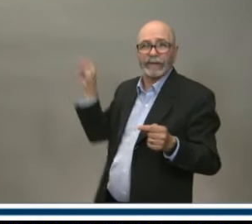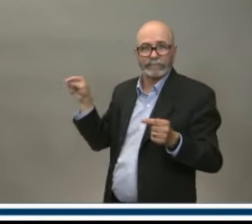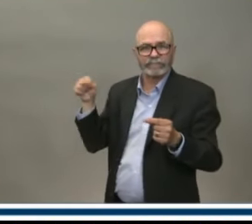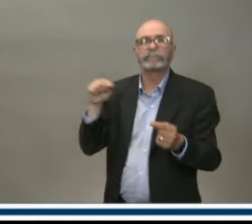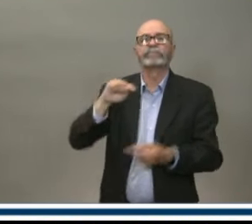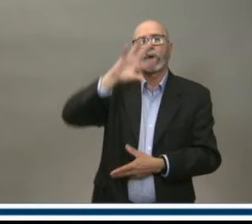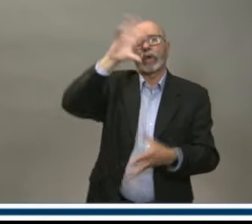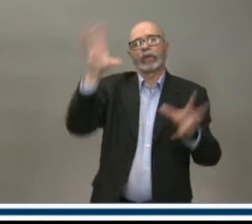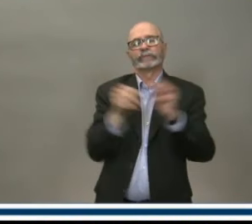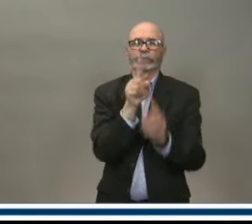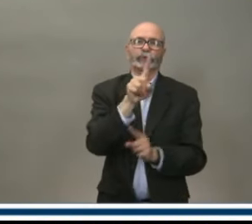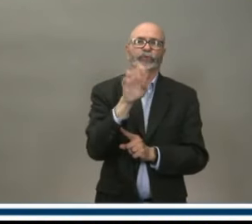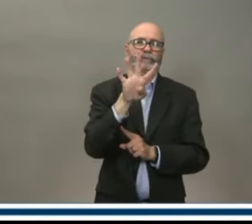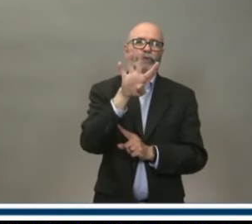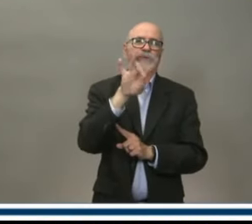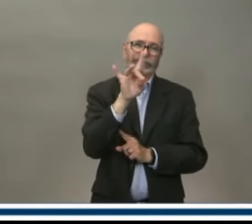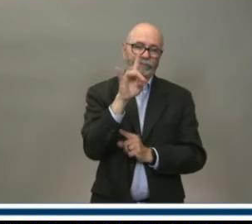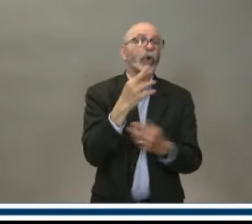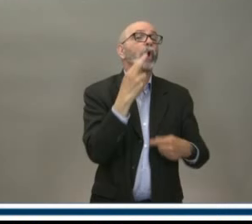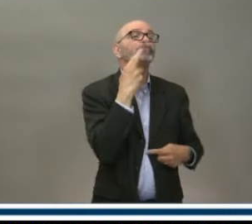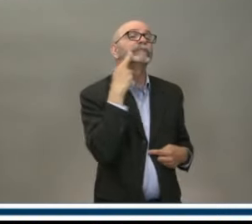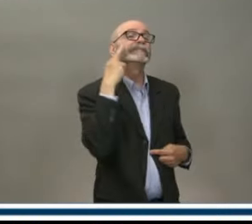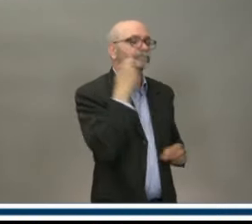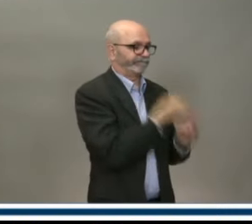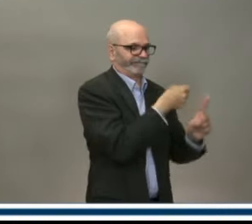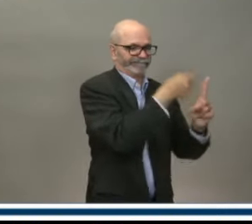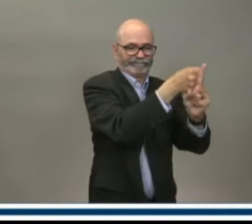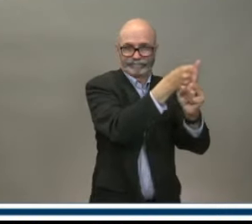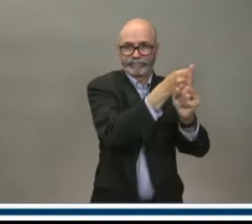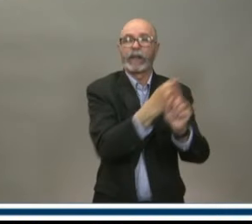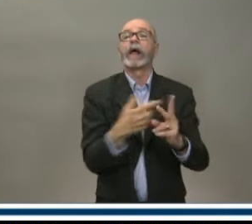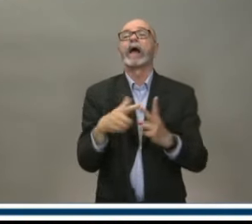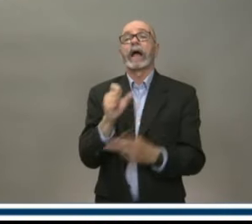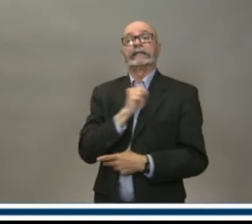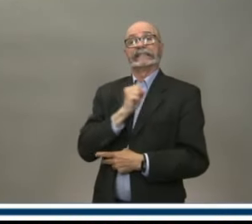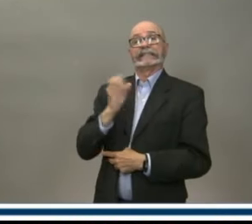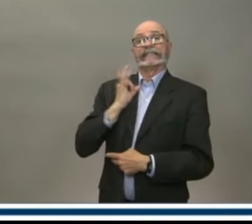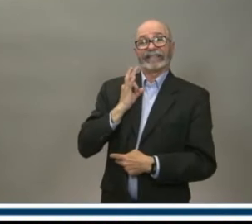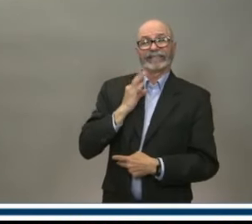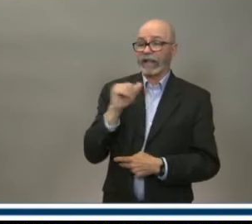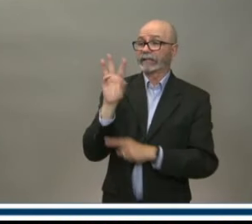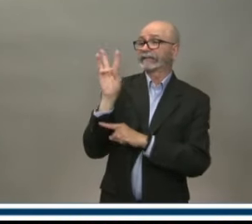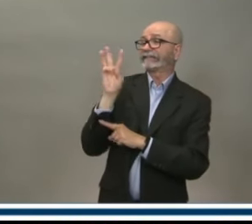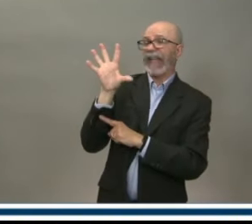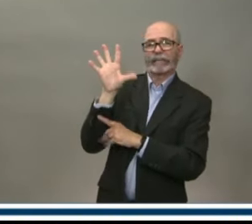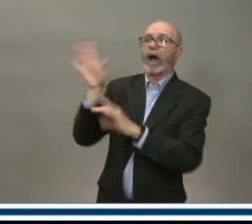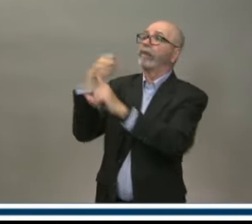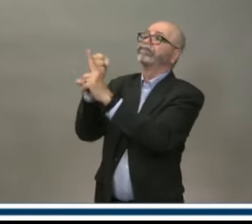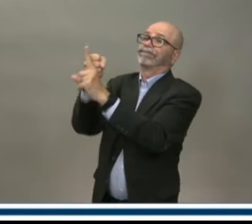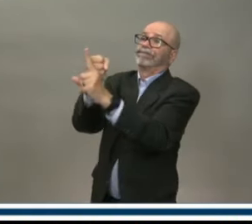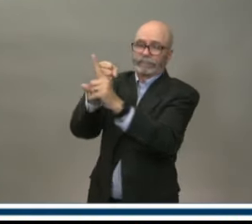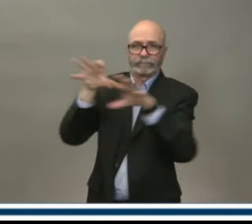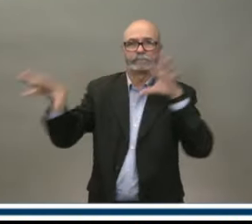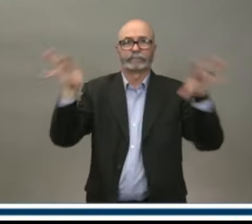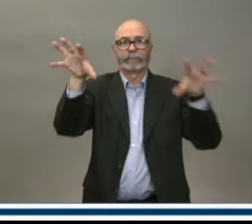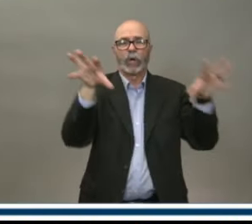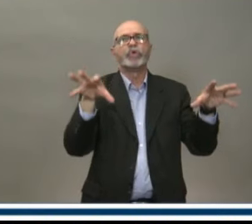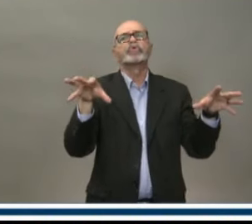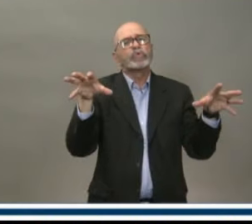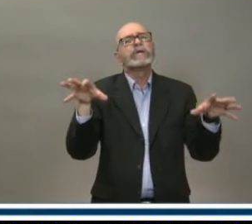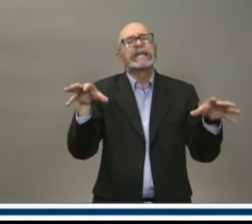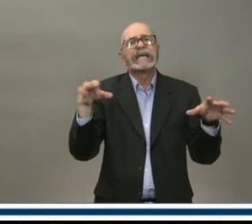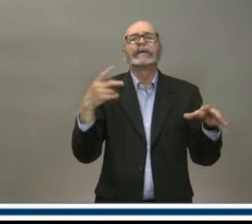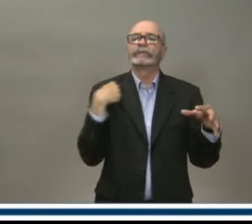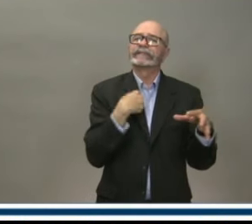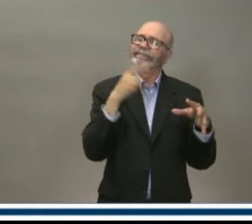65 staff. I want to come back to the testing. It's really important that we continue to test people as a